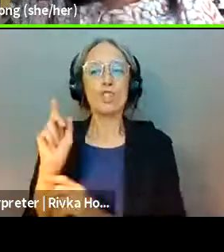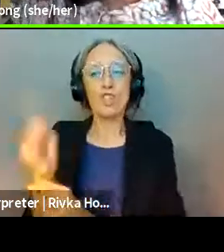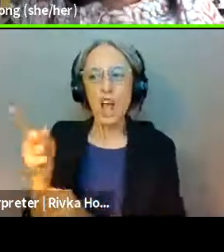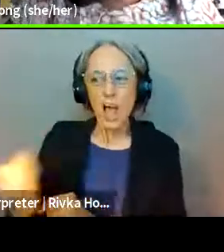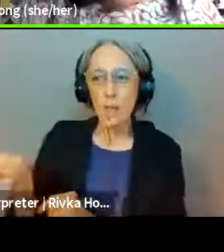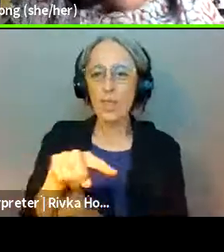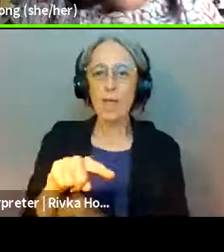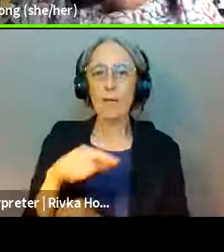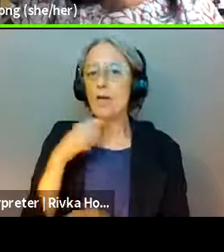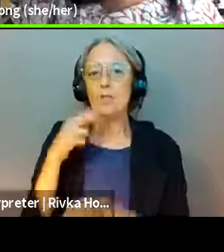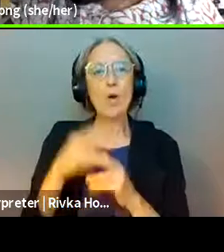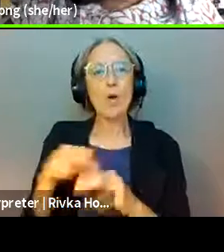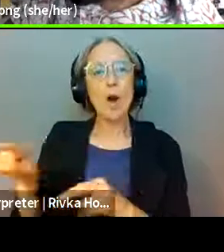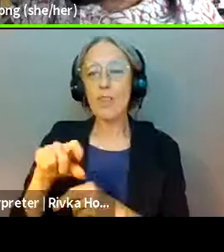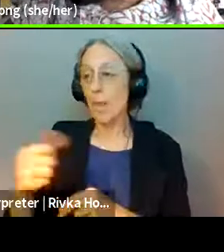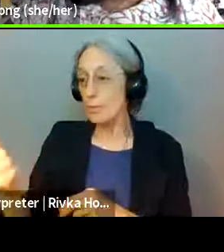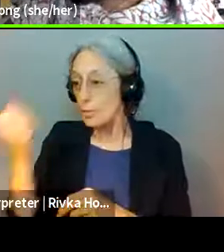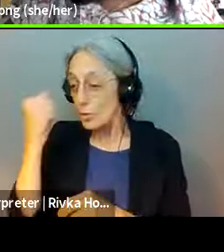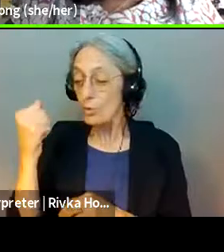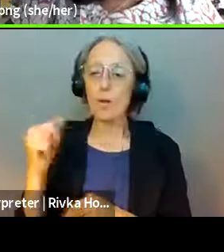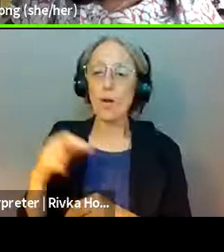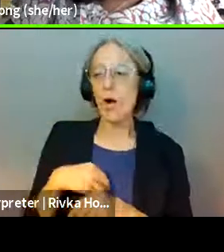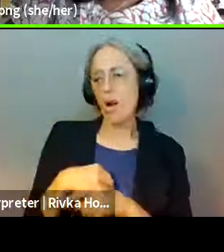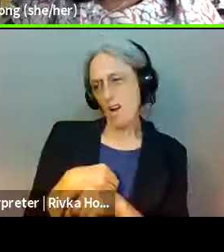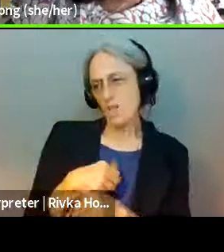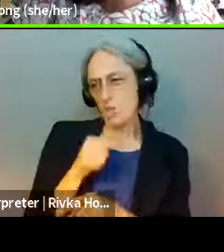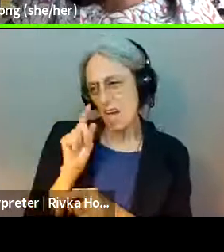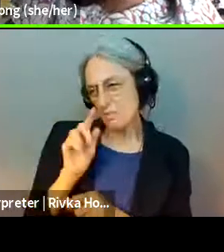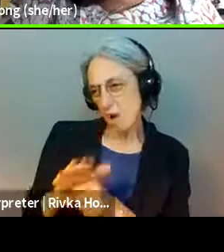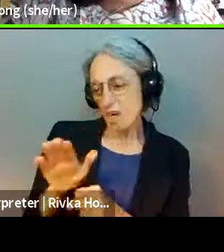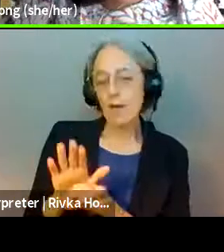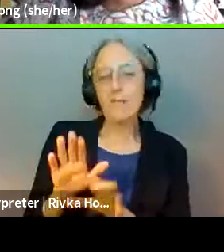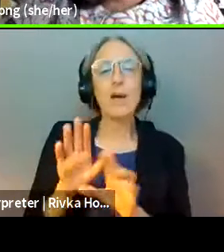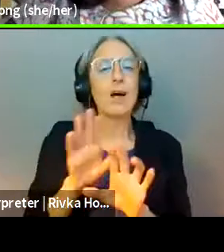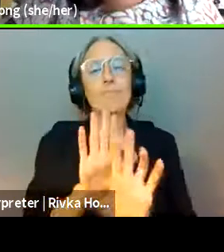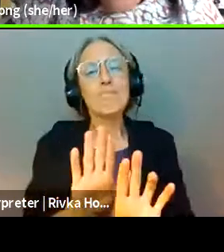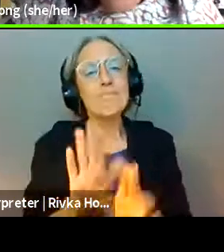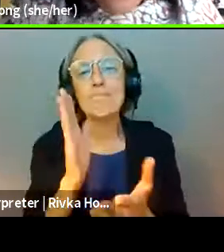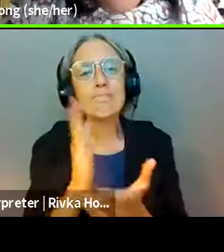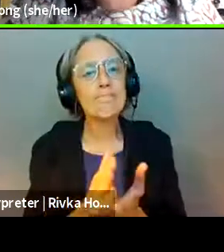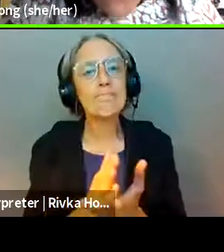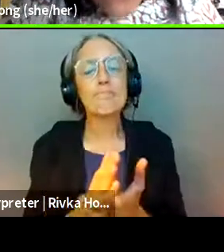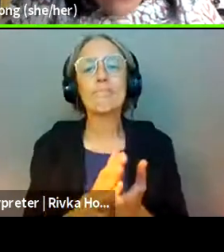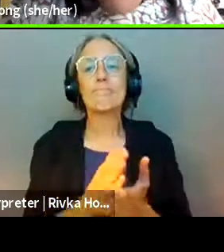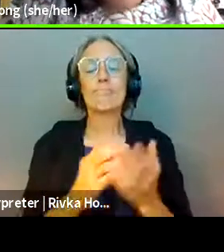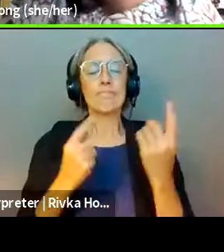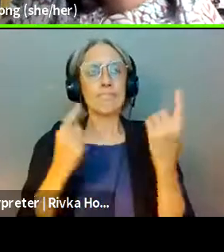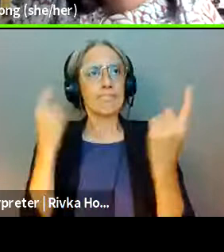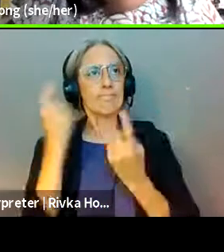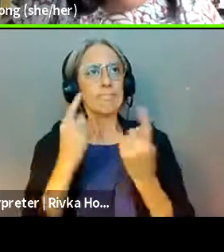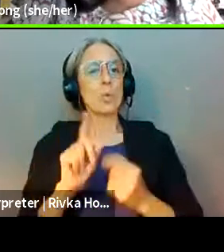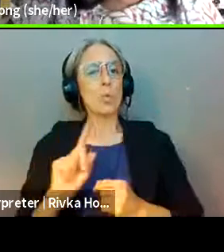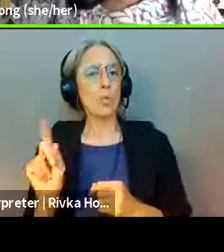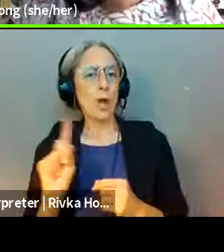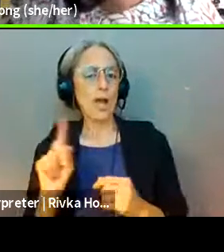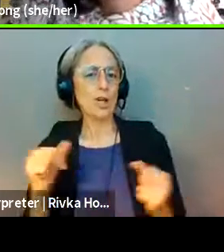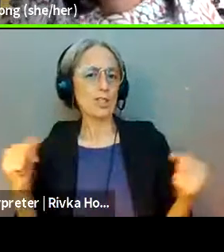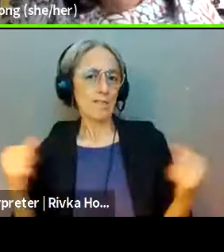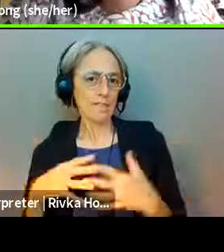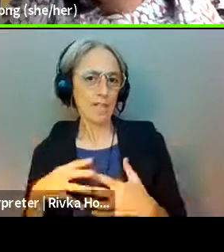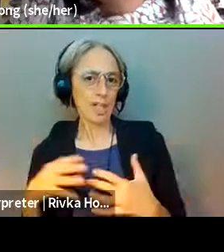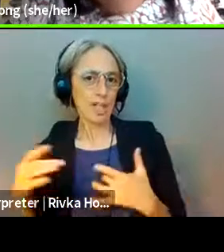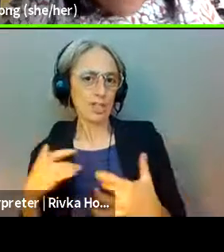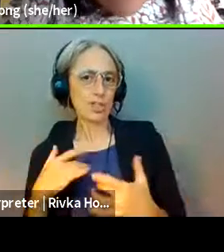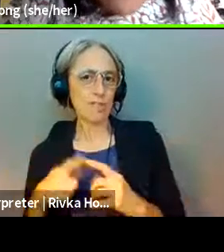stupid or question their intelligence, but really get to the root of where is this fear and concern in our communities and how can